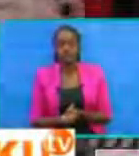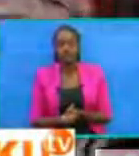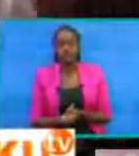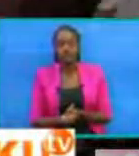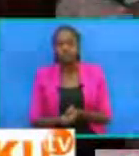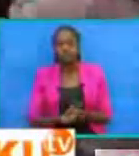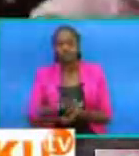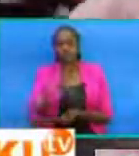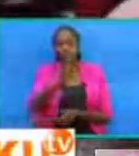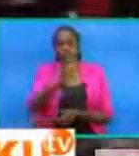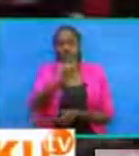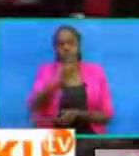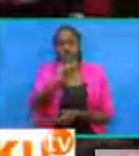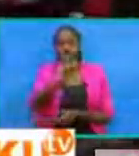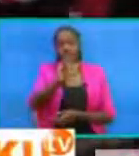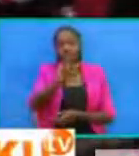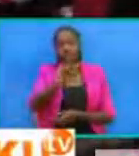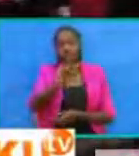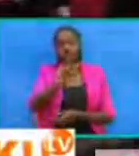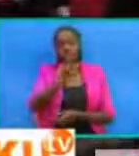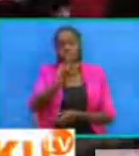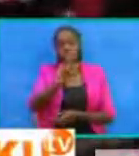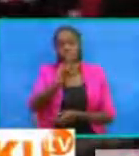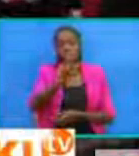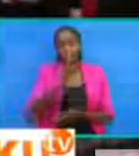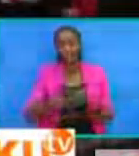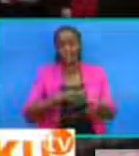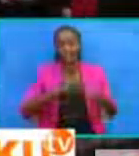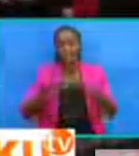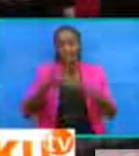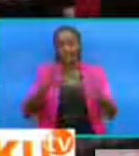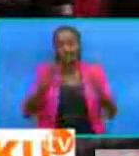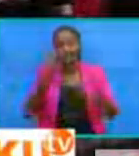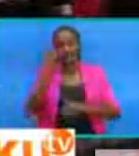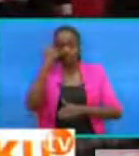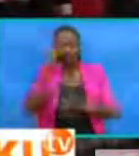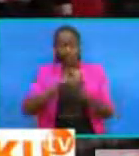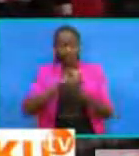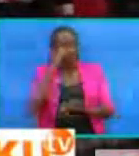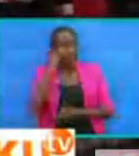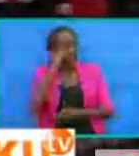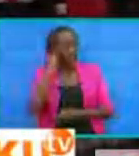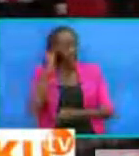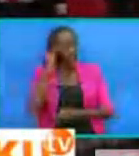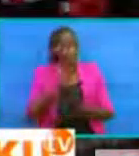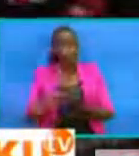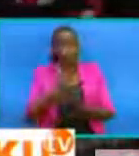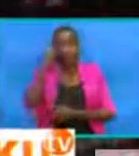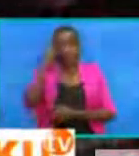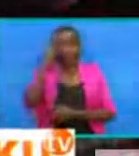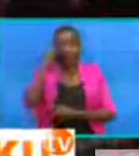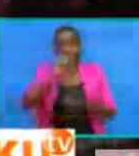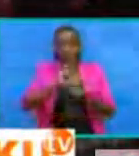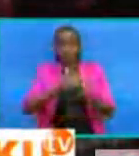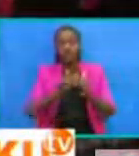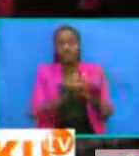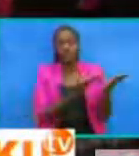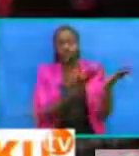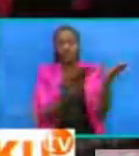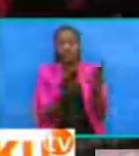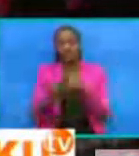Daisuke Mizoguchi, the director of the Japan Society for the Promotion of Science. So feel